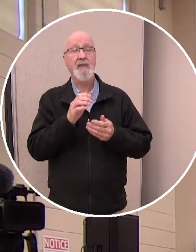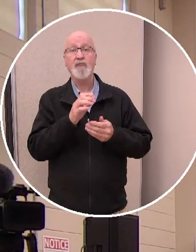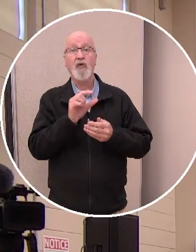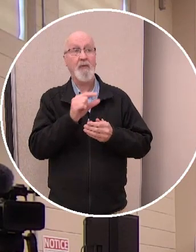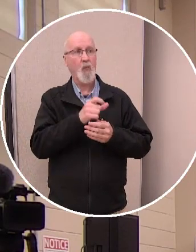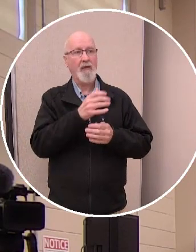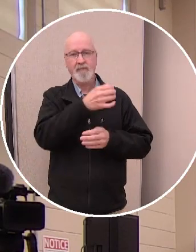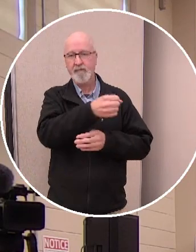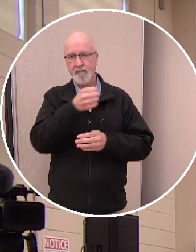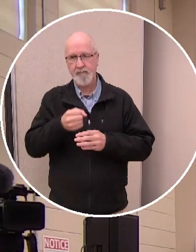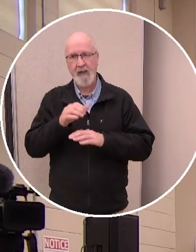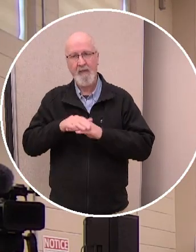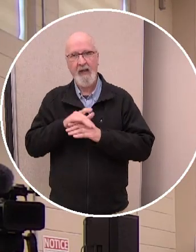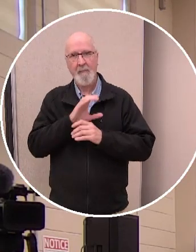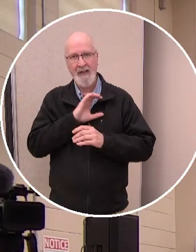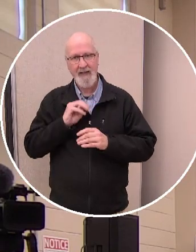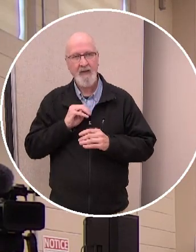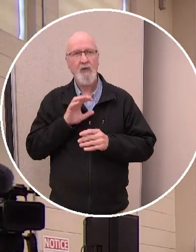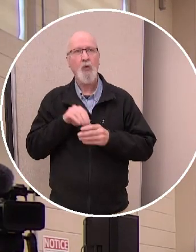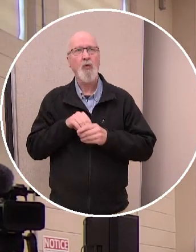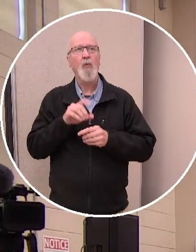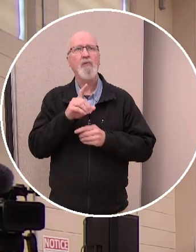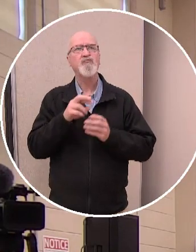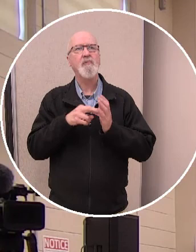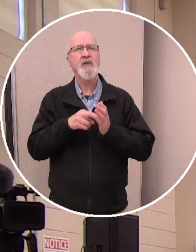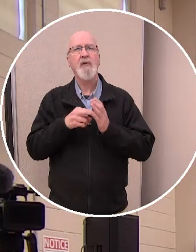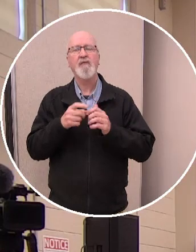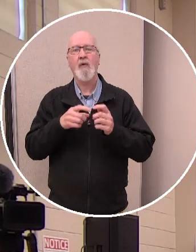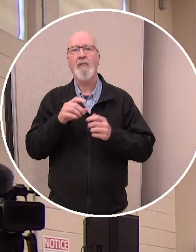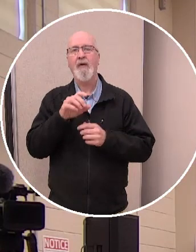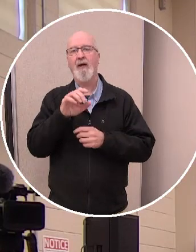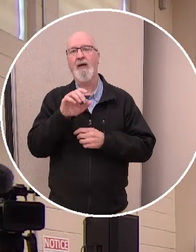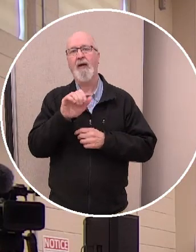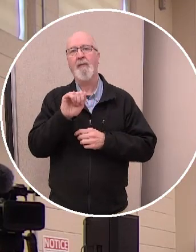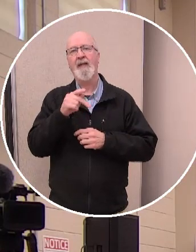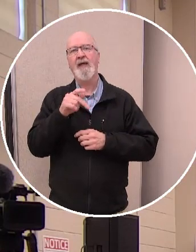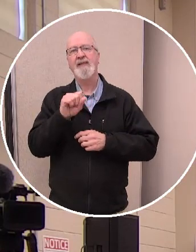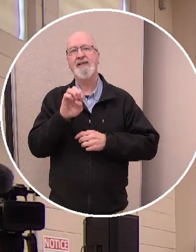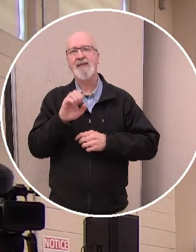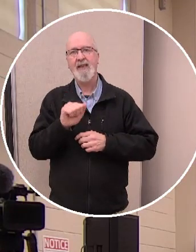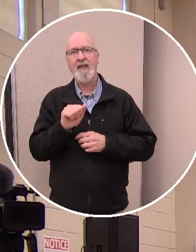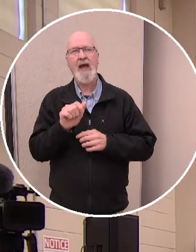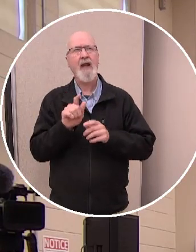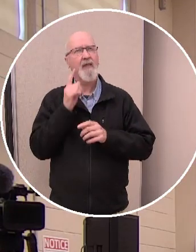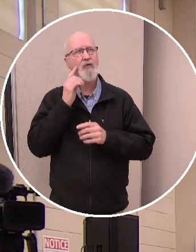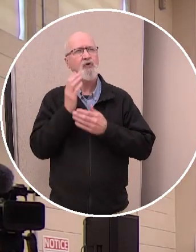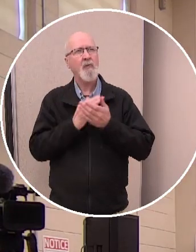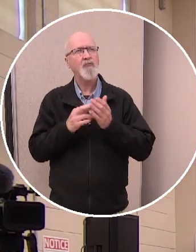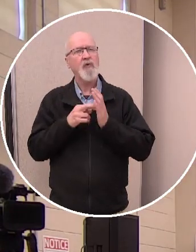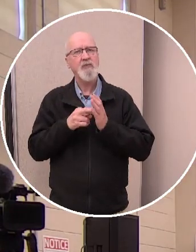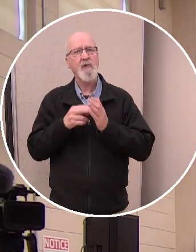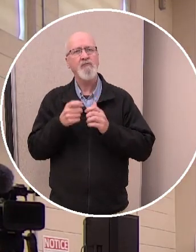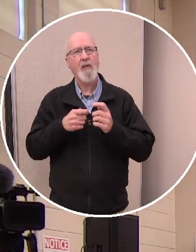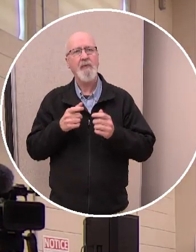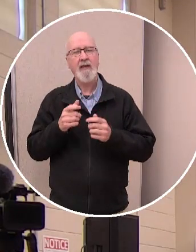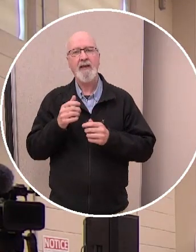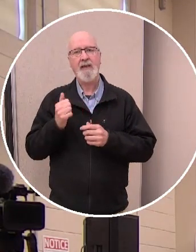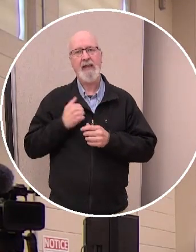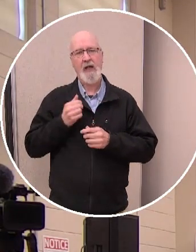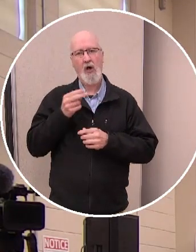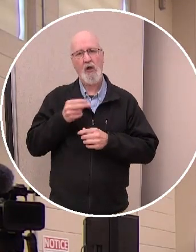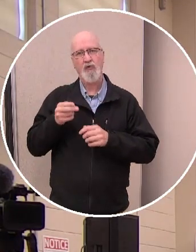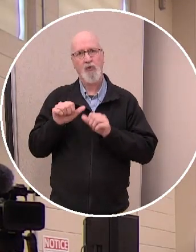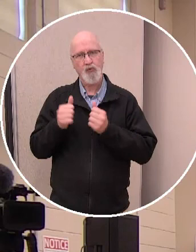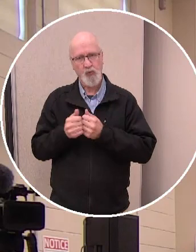committee, including representation from APSI, and I believe some representation from the Canadian Hard of Hearing